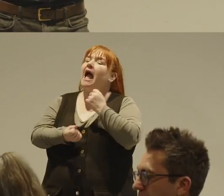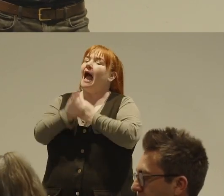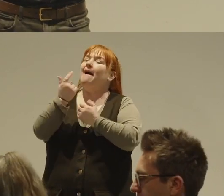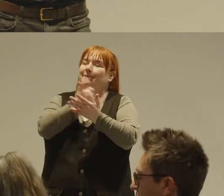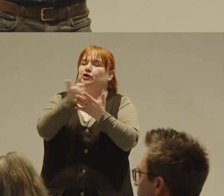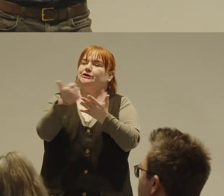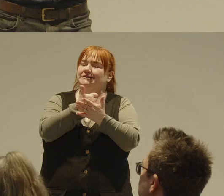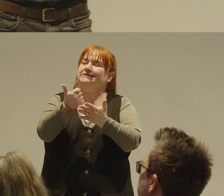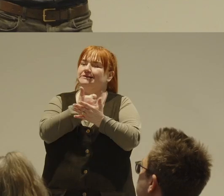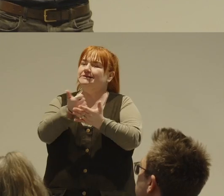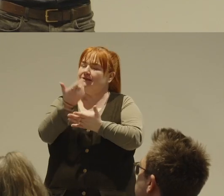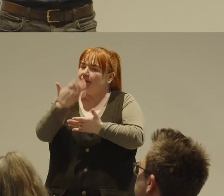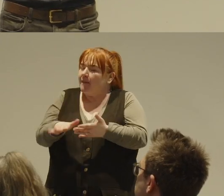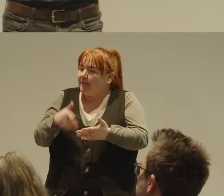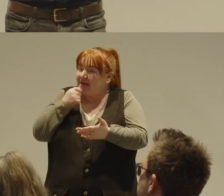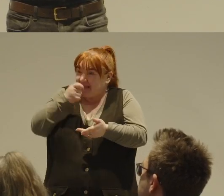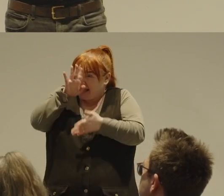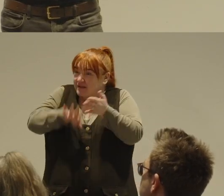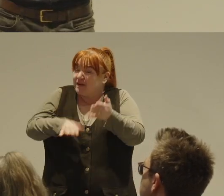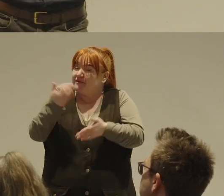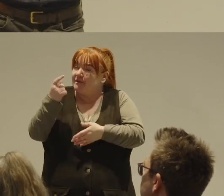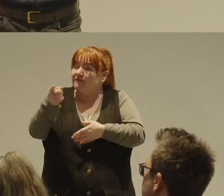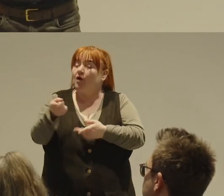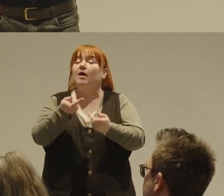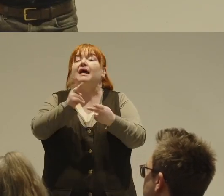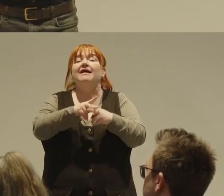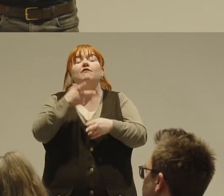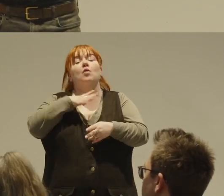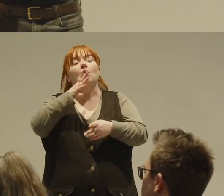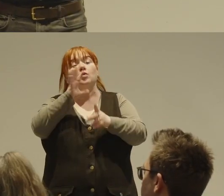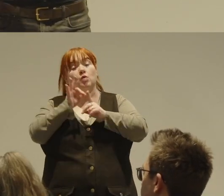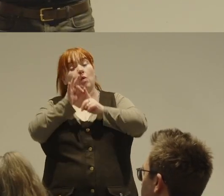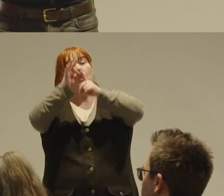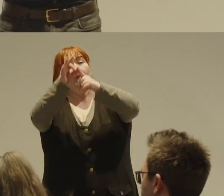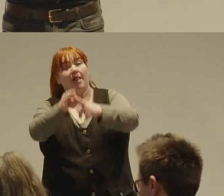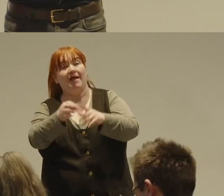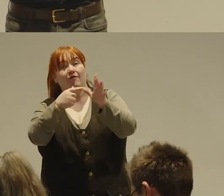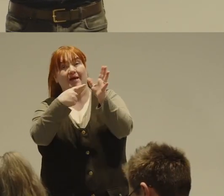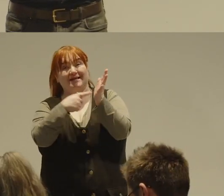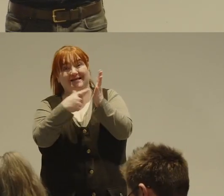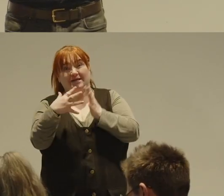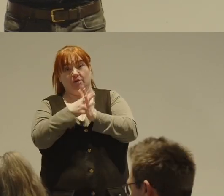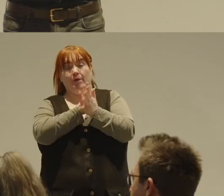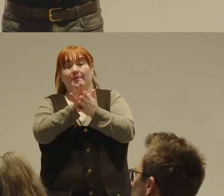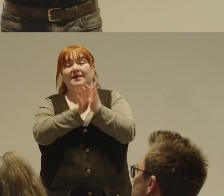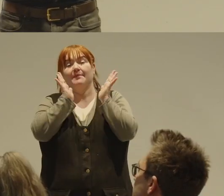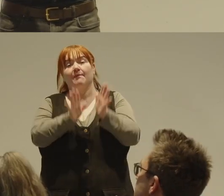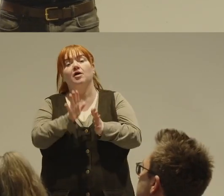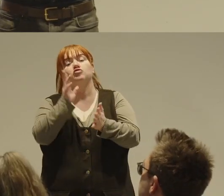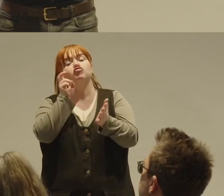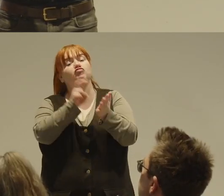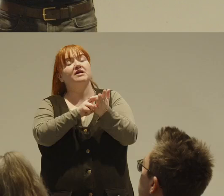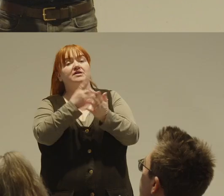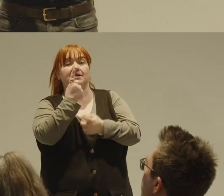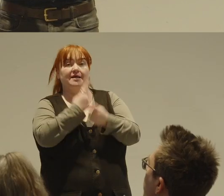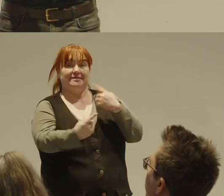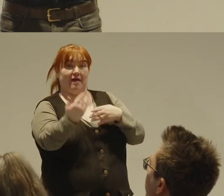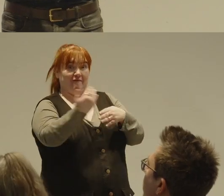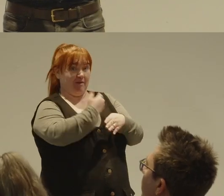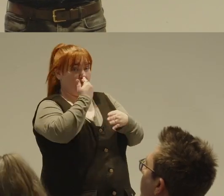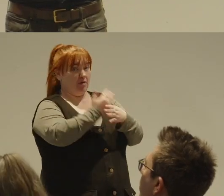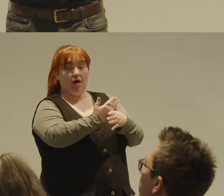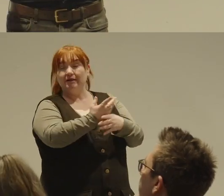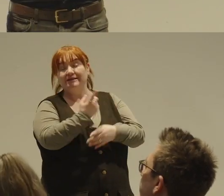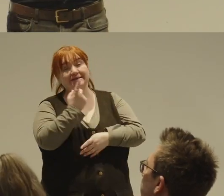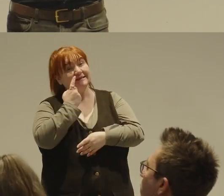done. What you would need to do if you want to get Access to Work for them is register them as self-employed, which again is relatively